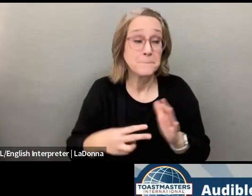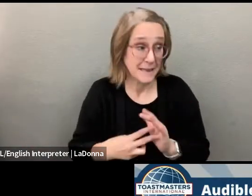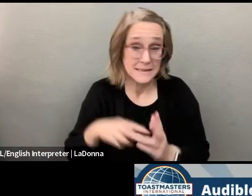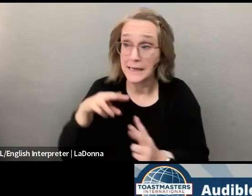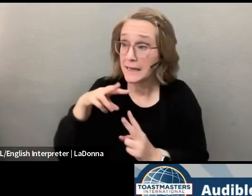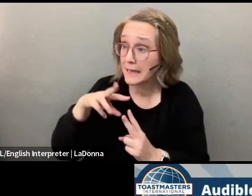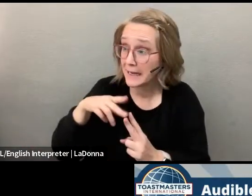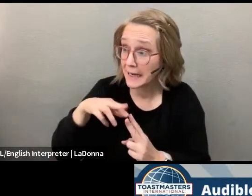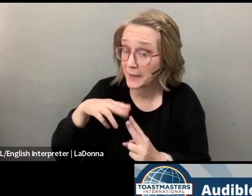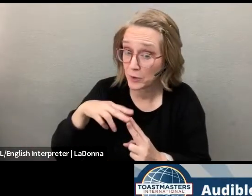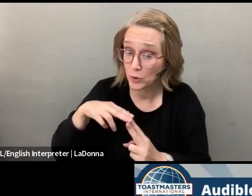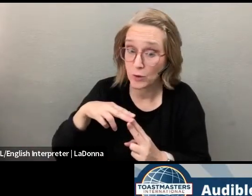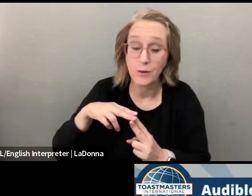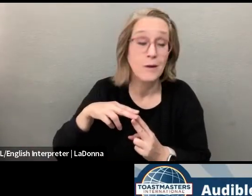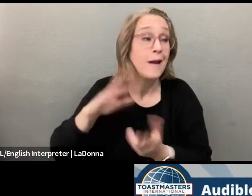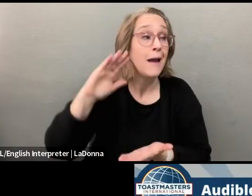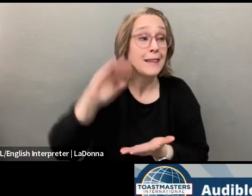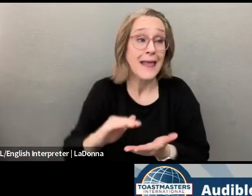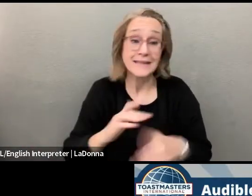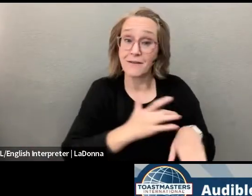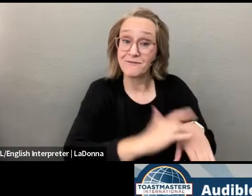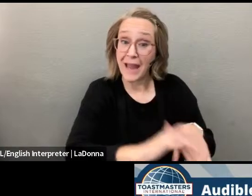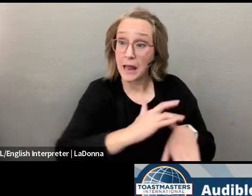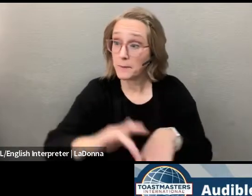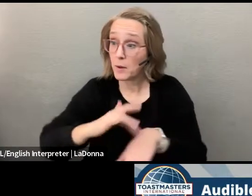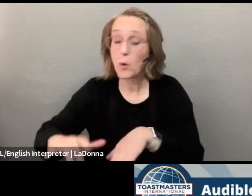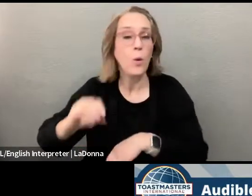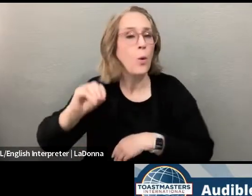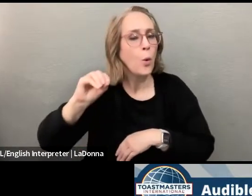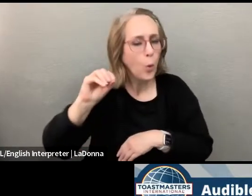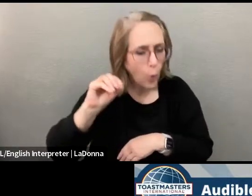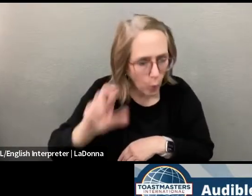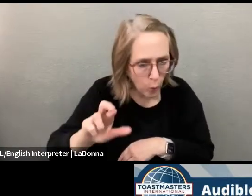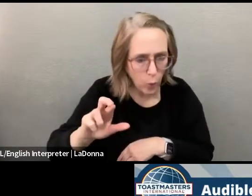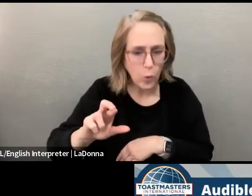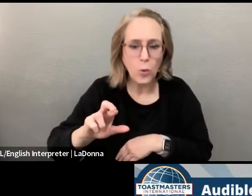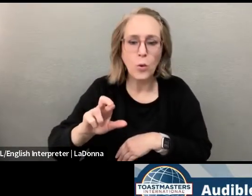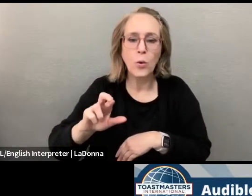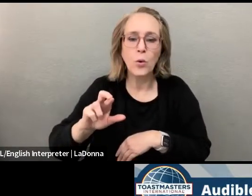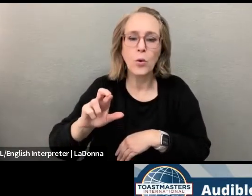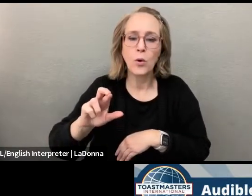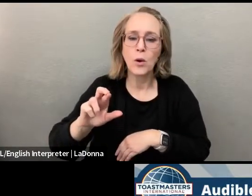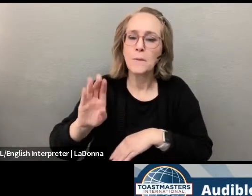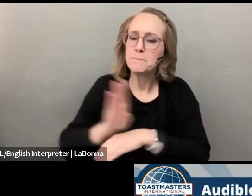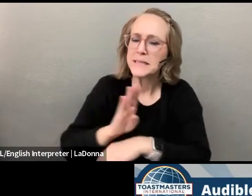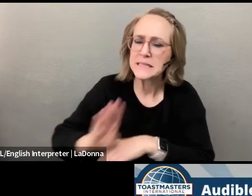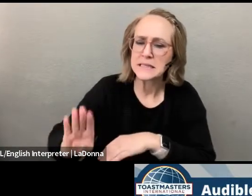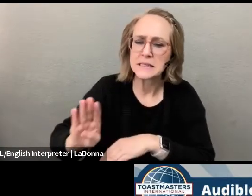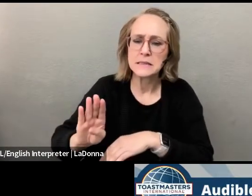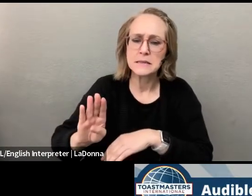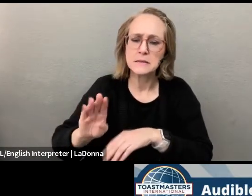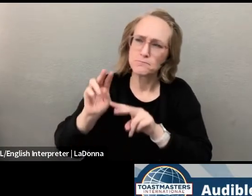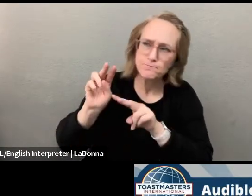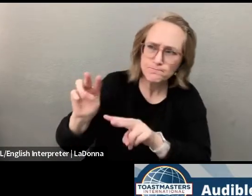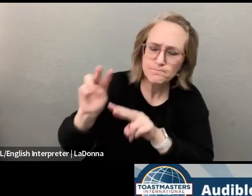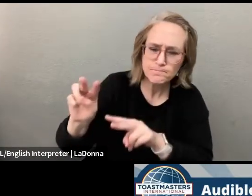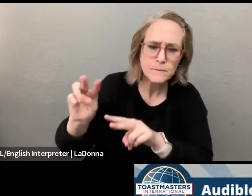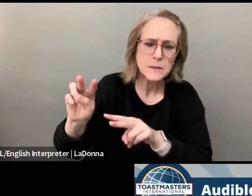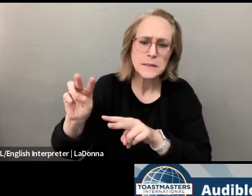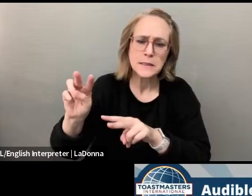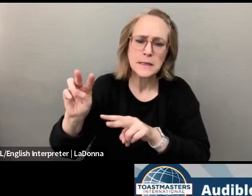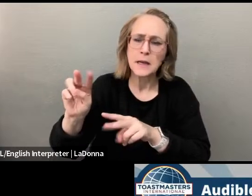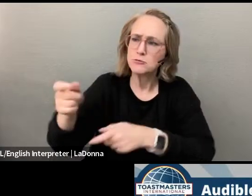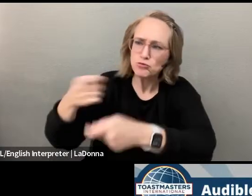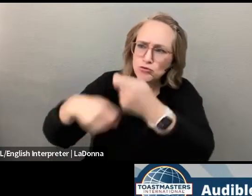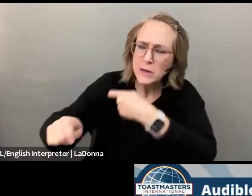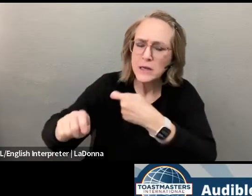less jobs available, or companies are being really cautious, seeing what the new administration will look like, seeing what the lay of the land will look like in the